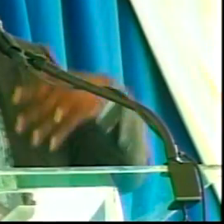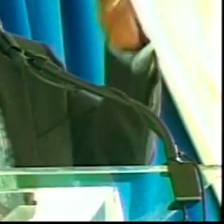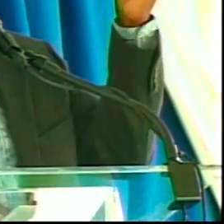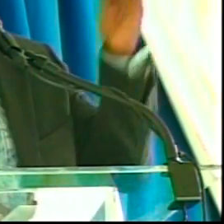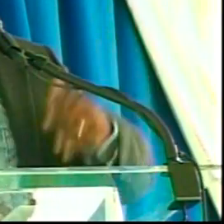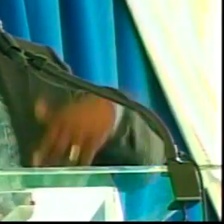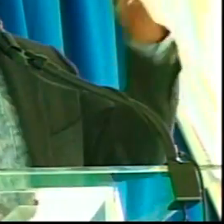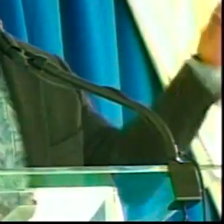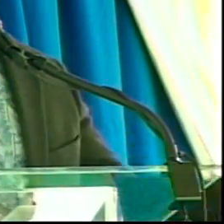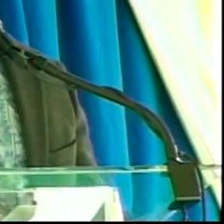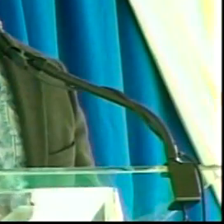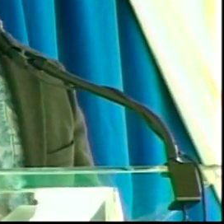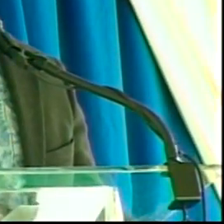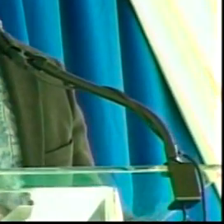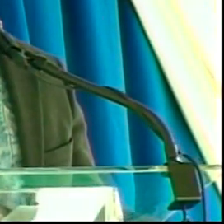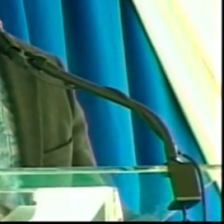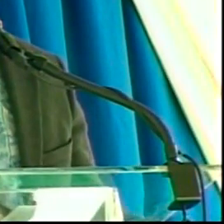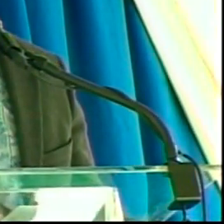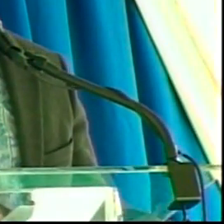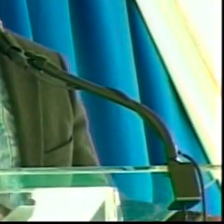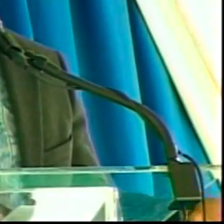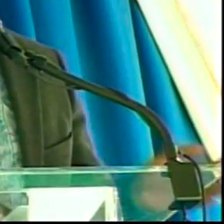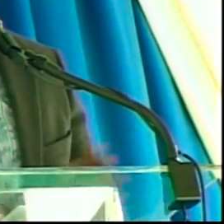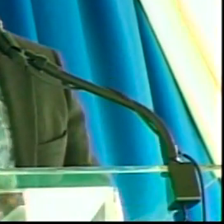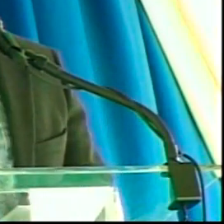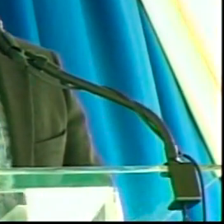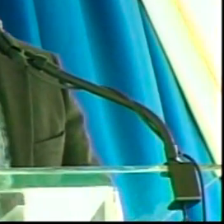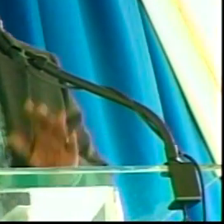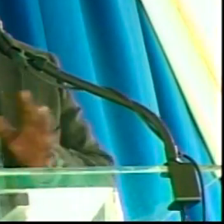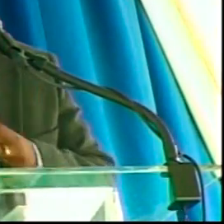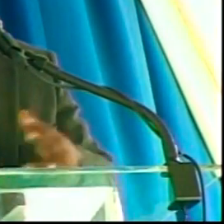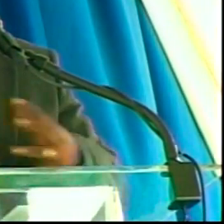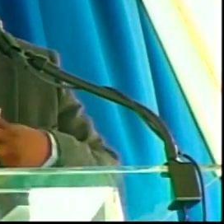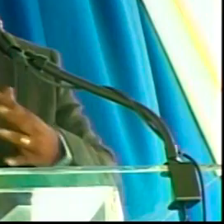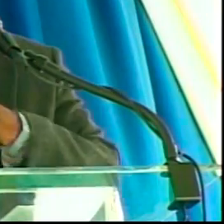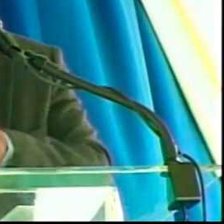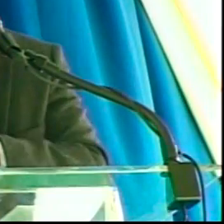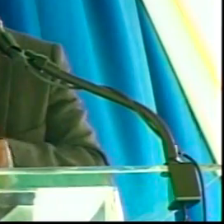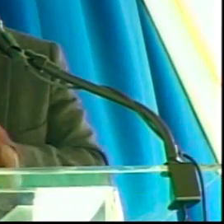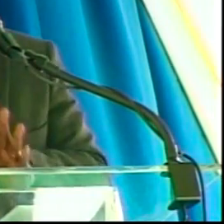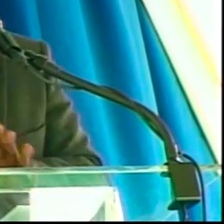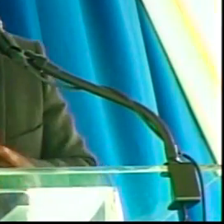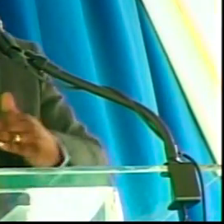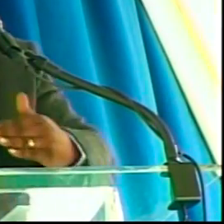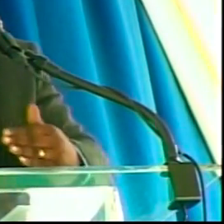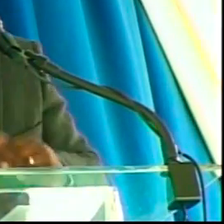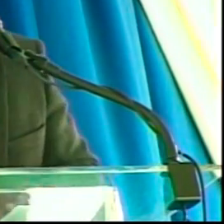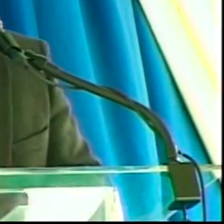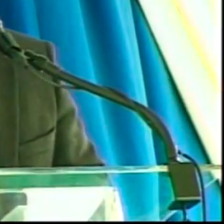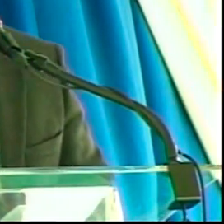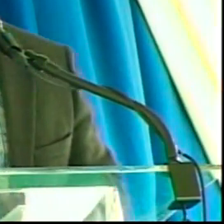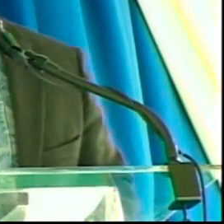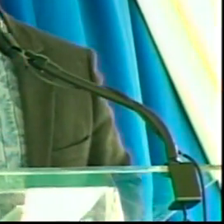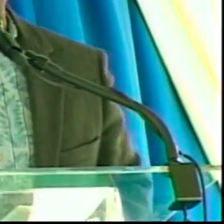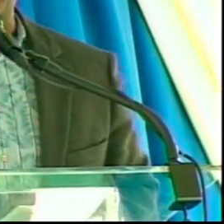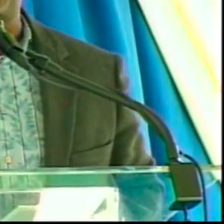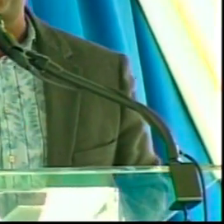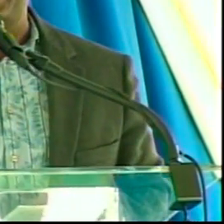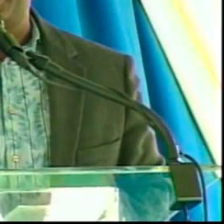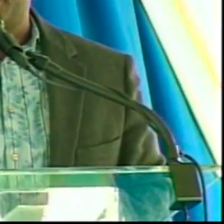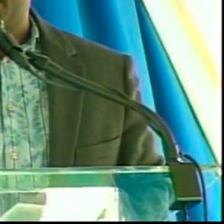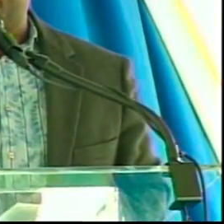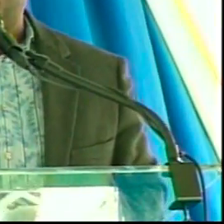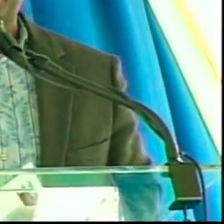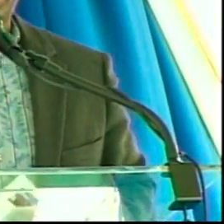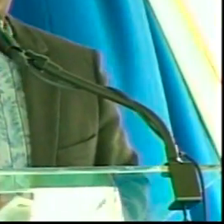other areas we had satisfied before. So it was just a matter of maintaining quality, maintaining that